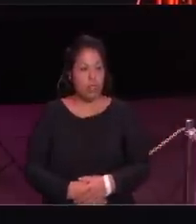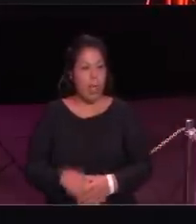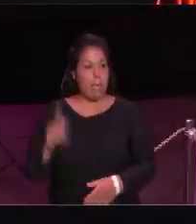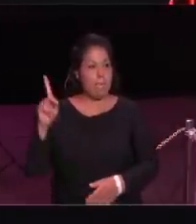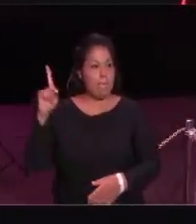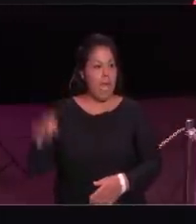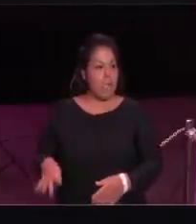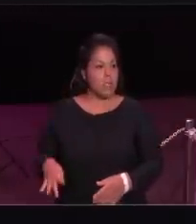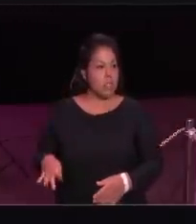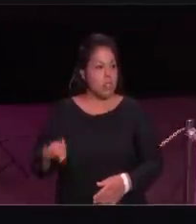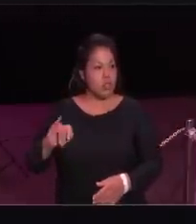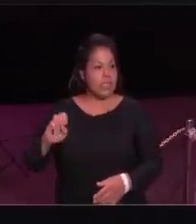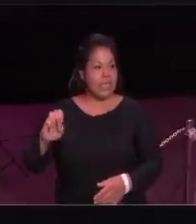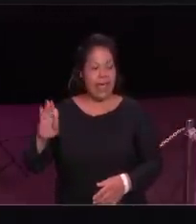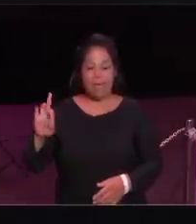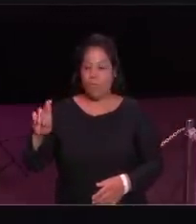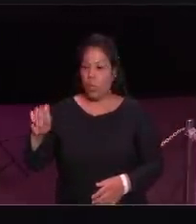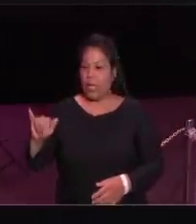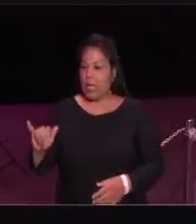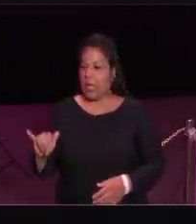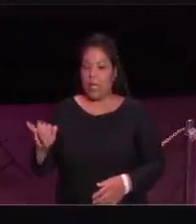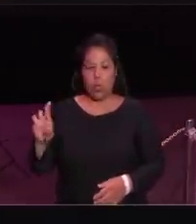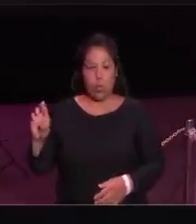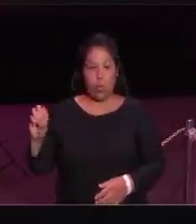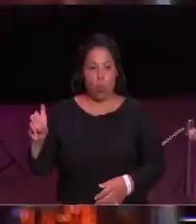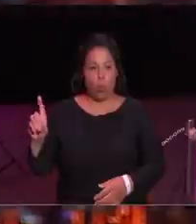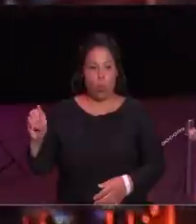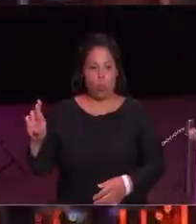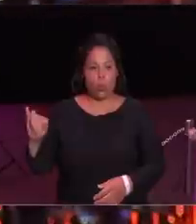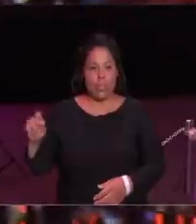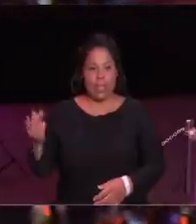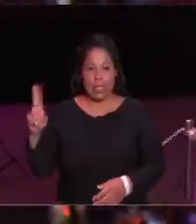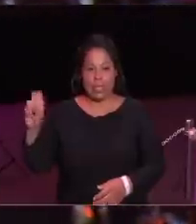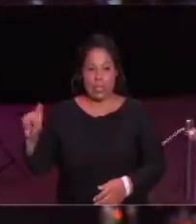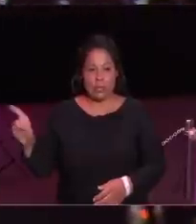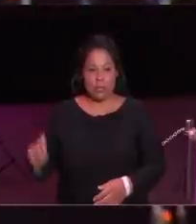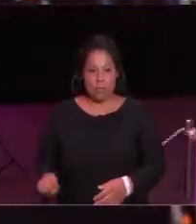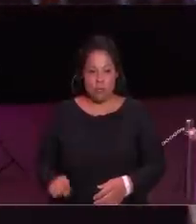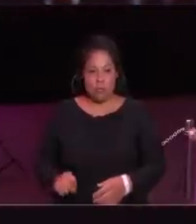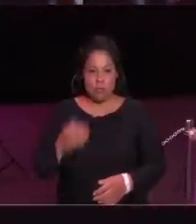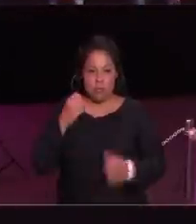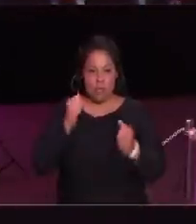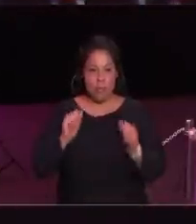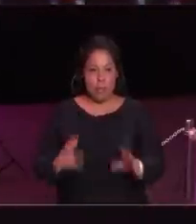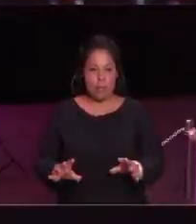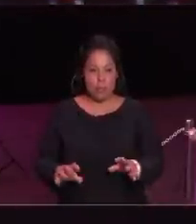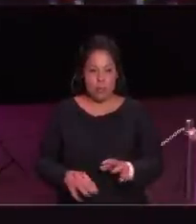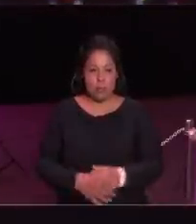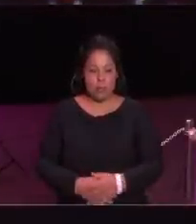Pastor Jeffrey Rodriguez. God bless you.